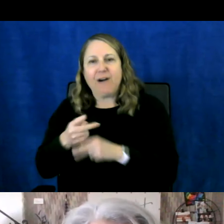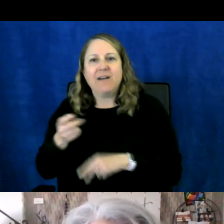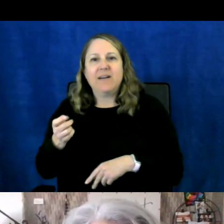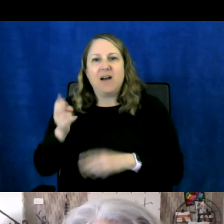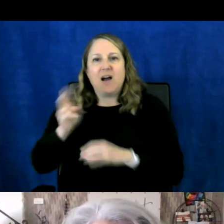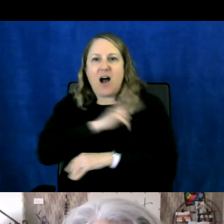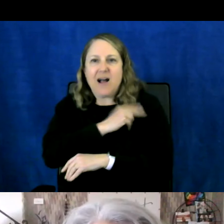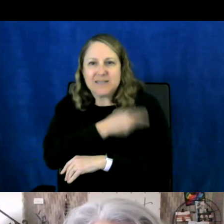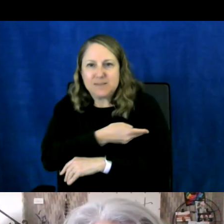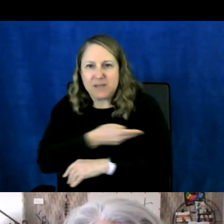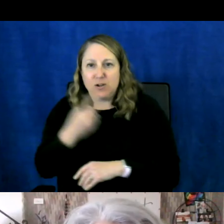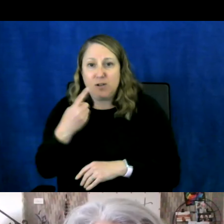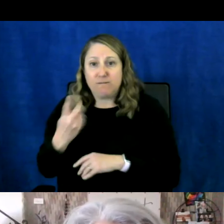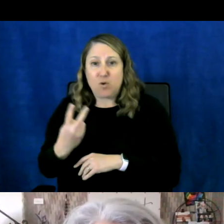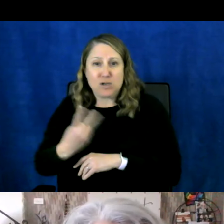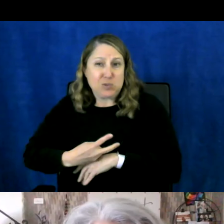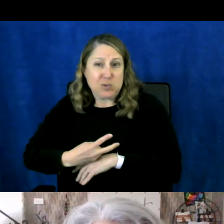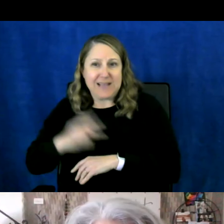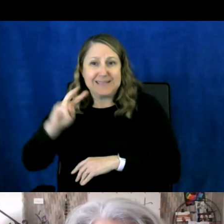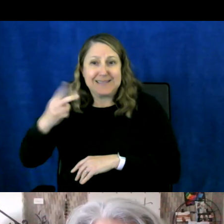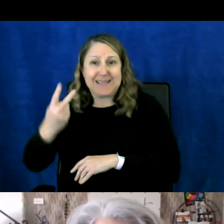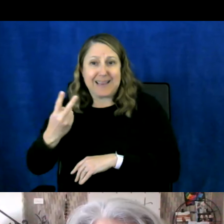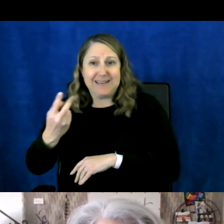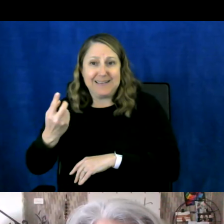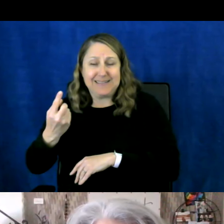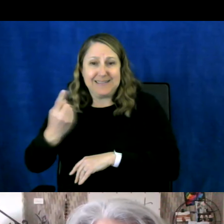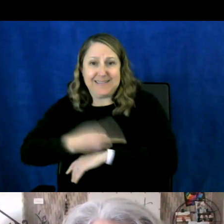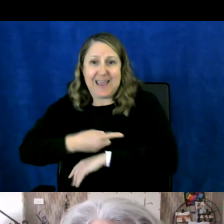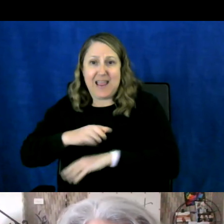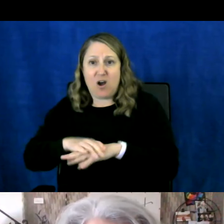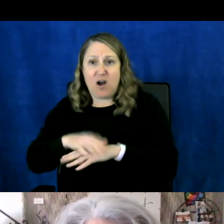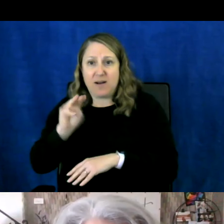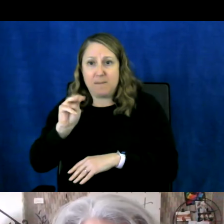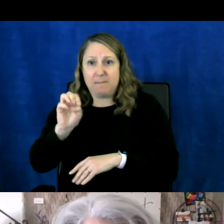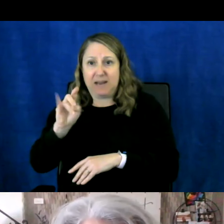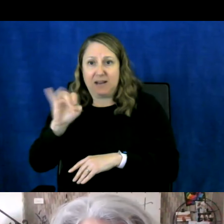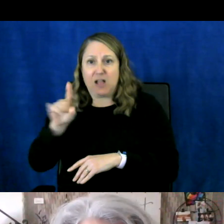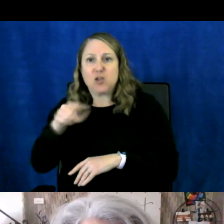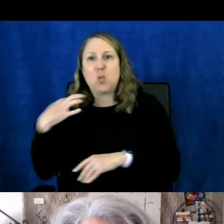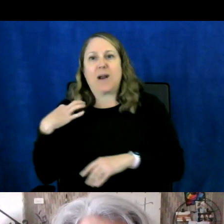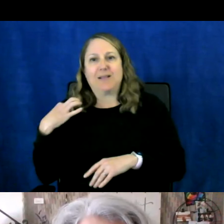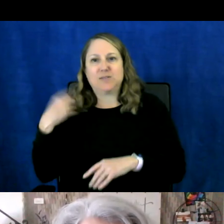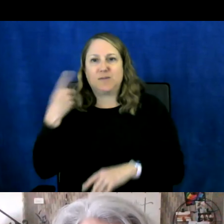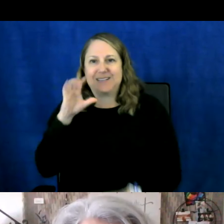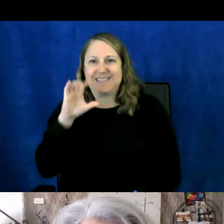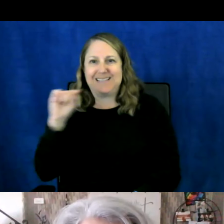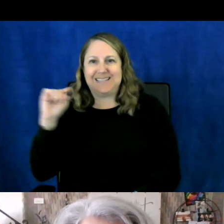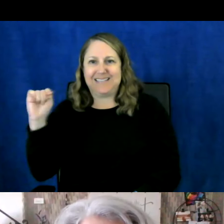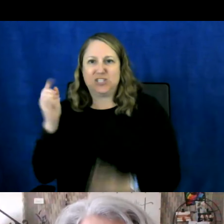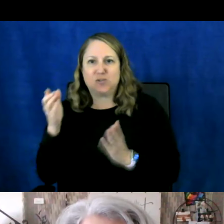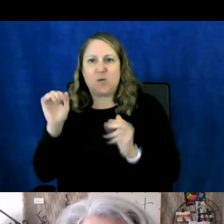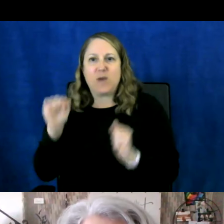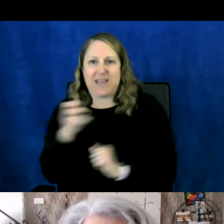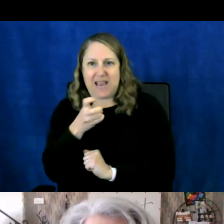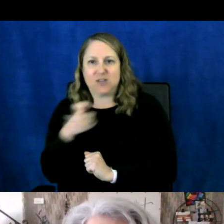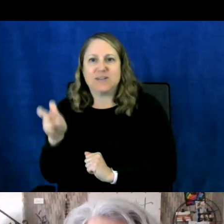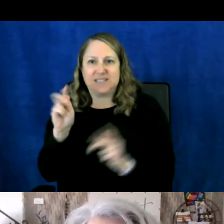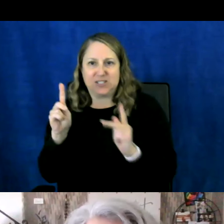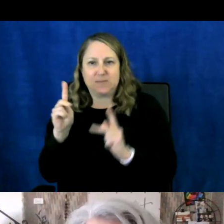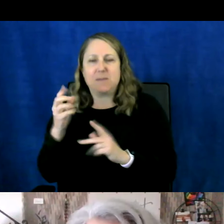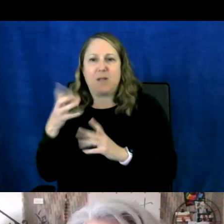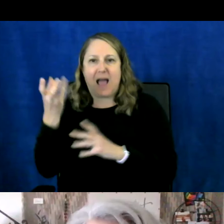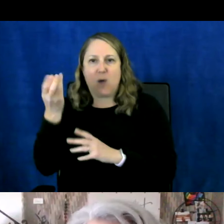hospital for 2 days. Second day on the Medi-Cal dollar, you are eligible for CCT services right now. We can transition people out.